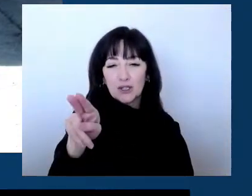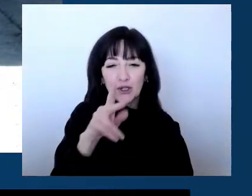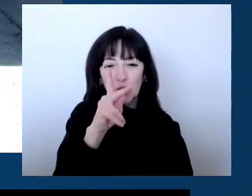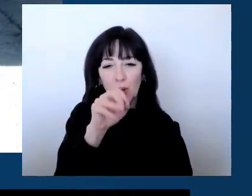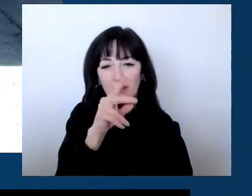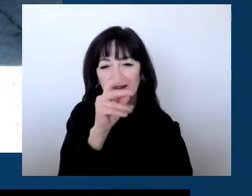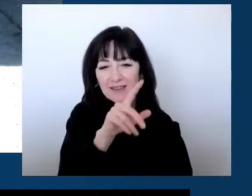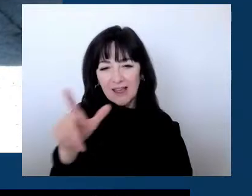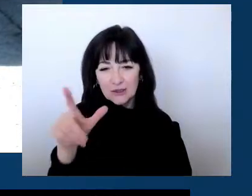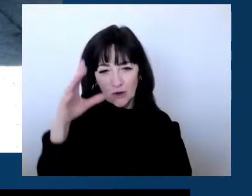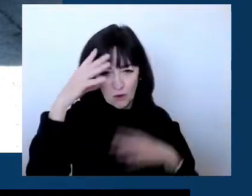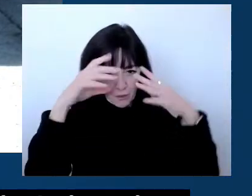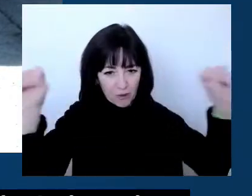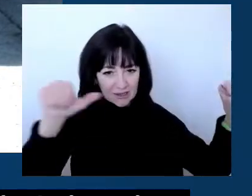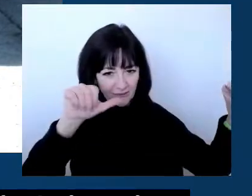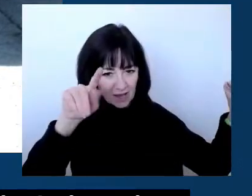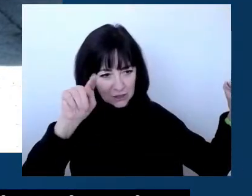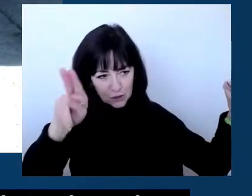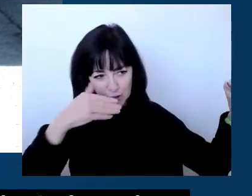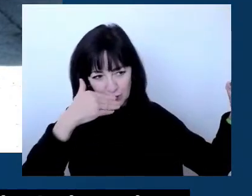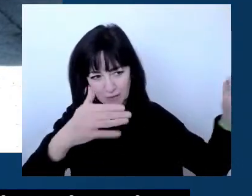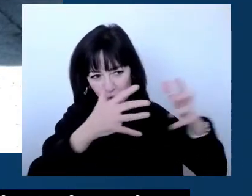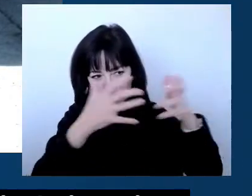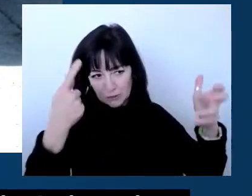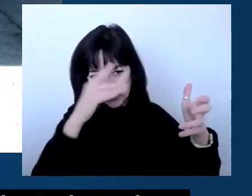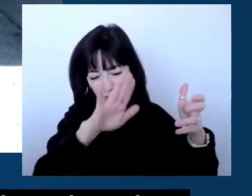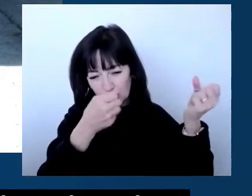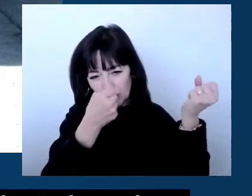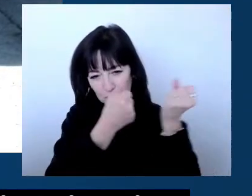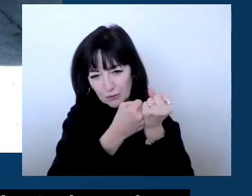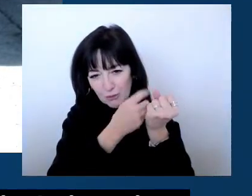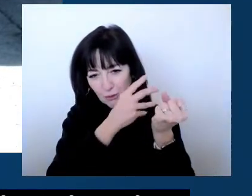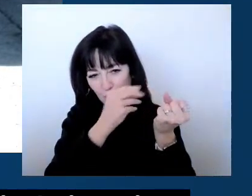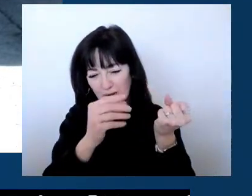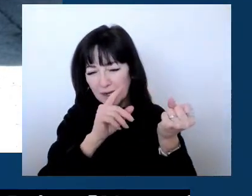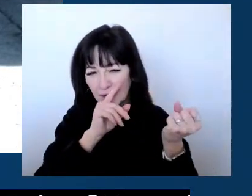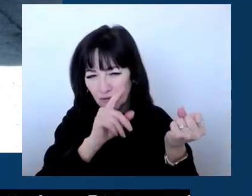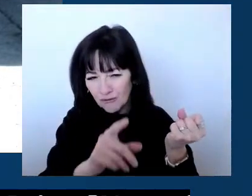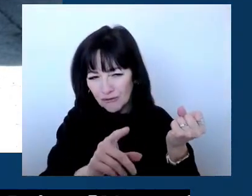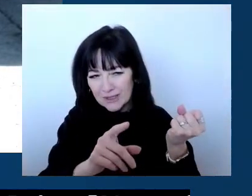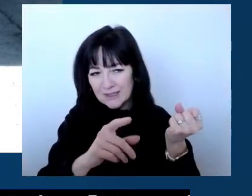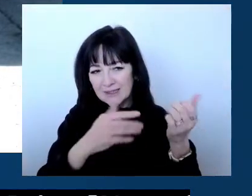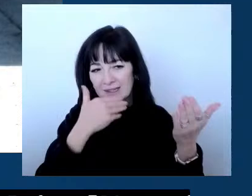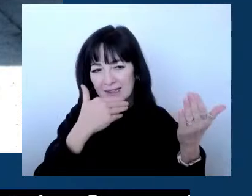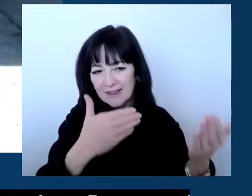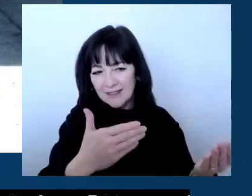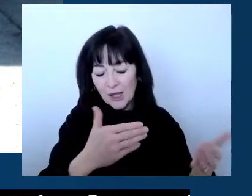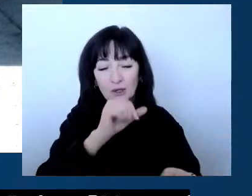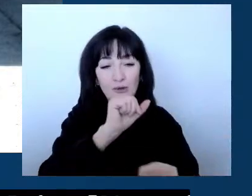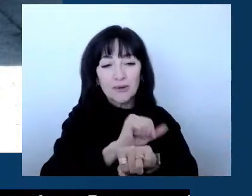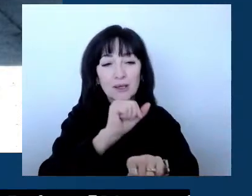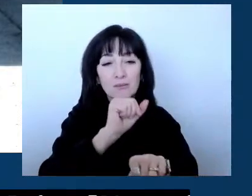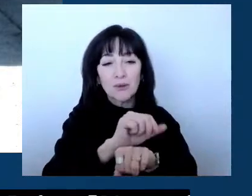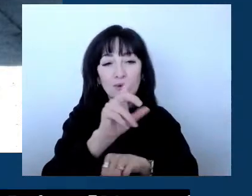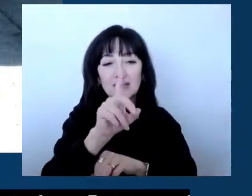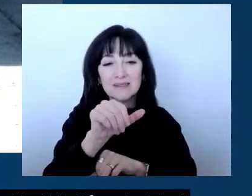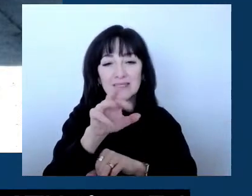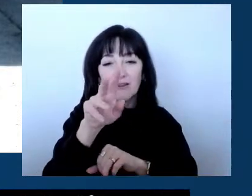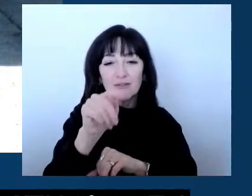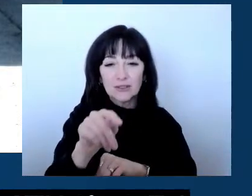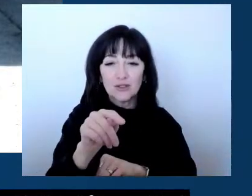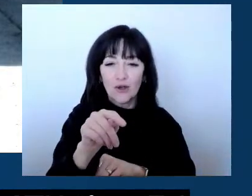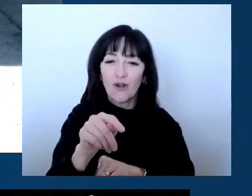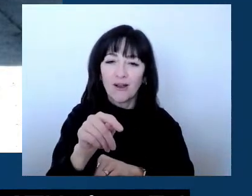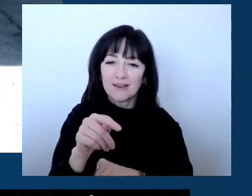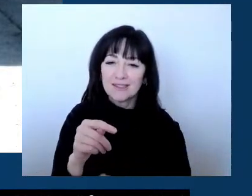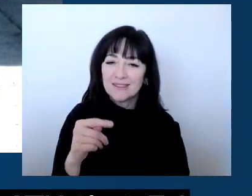president of ATU, thank you all so much for your support, but just really the employees of DART, there's a reason that we call